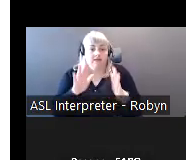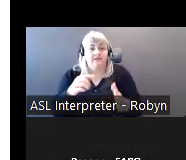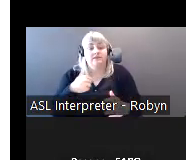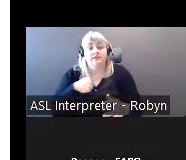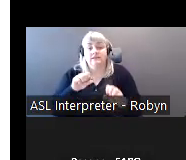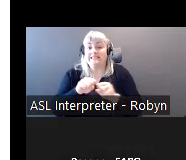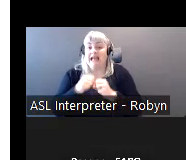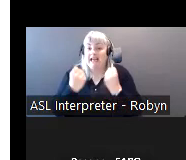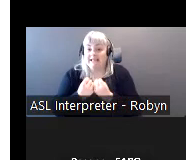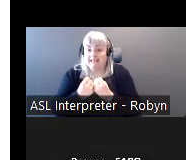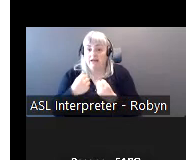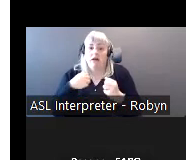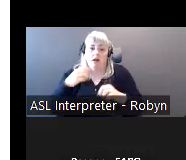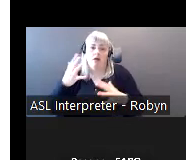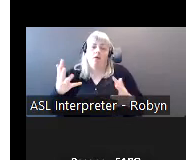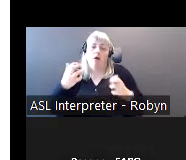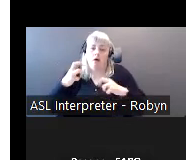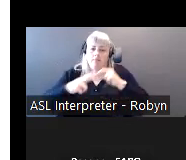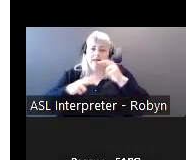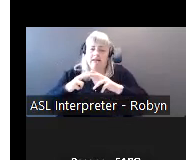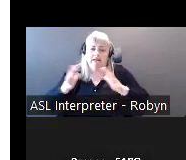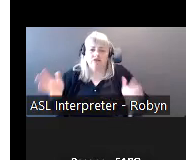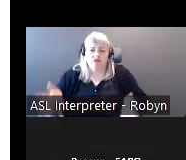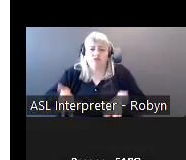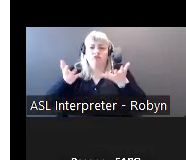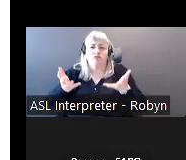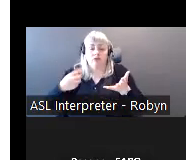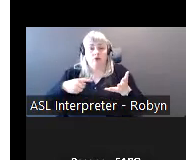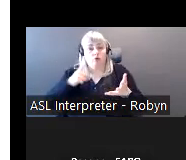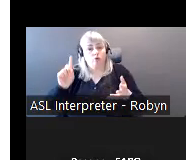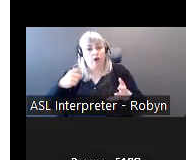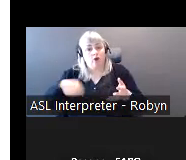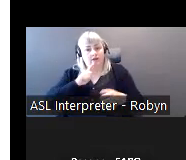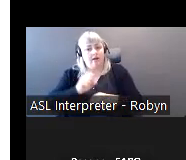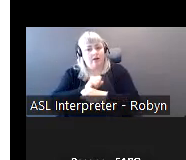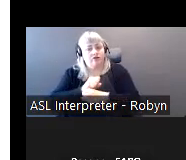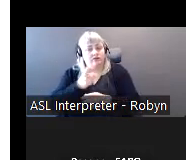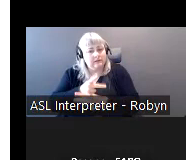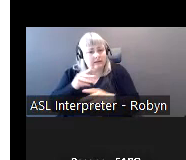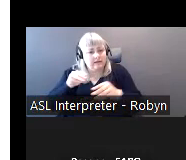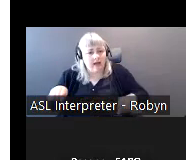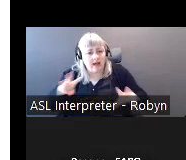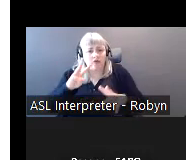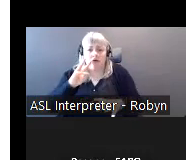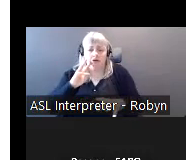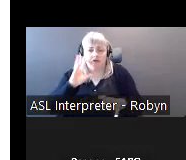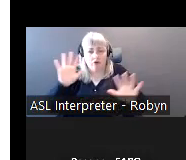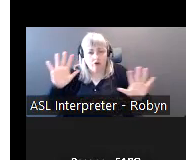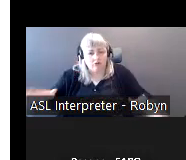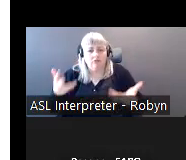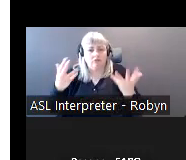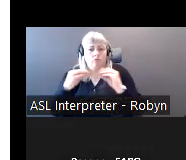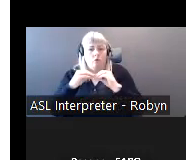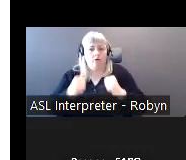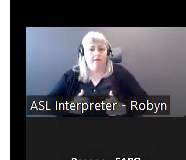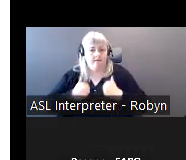build societies where we take care of the land and the waters and live in a way that promotes more life. I want